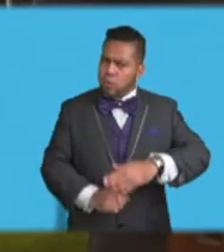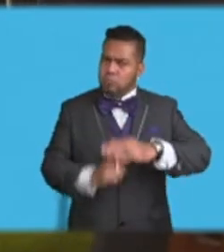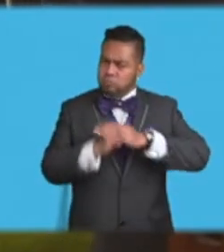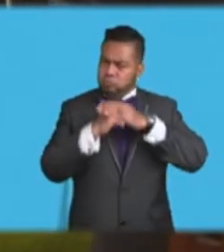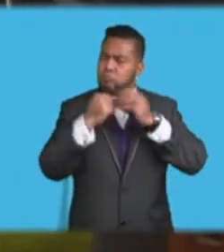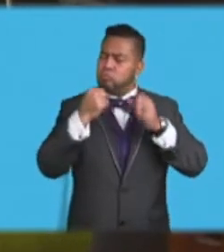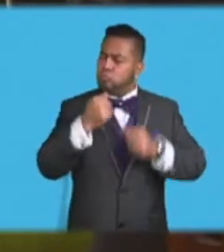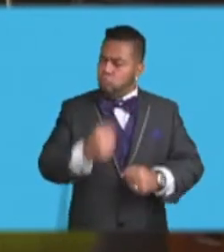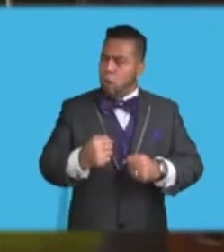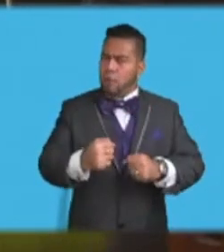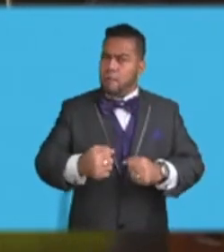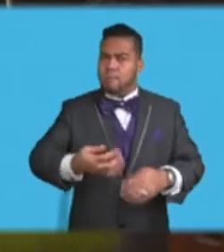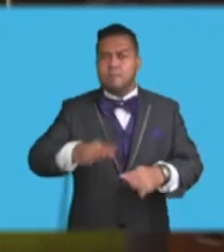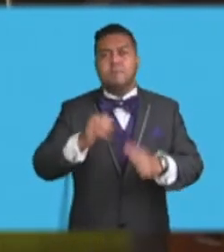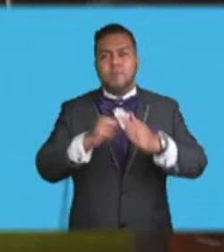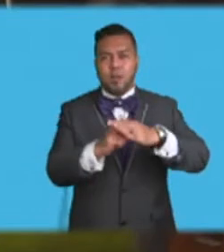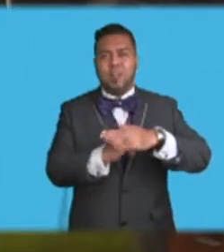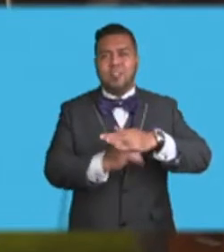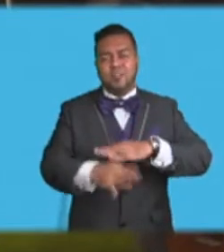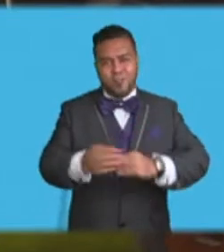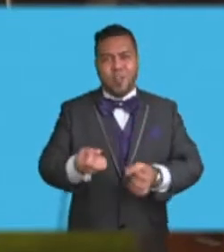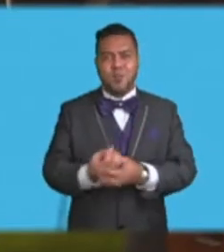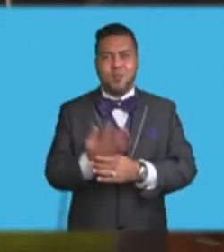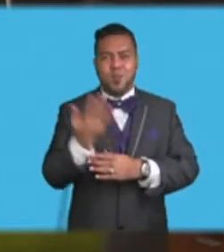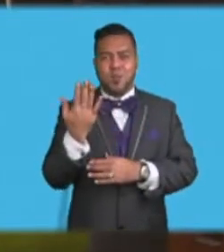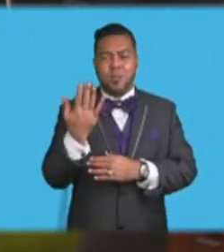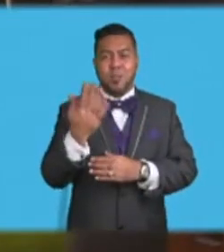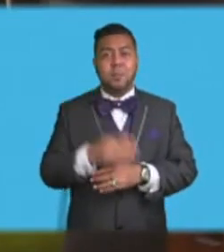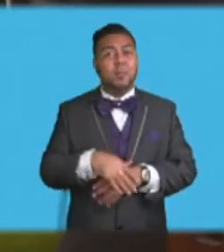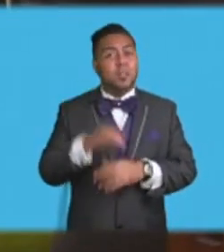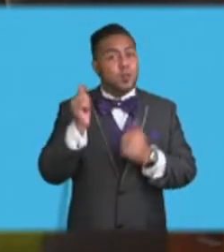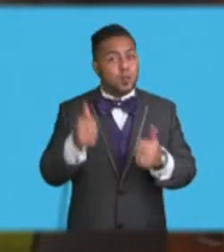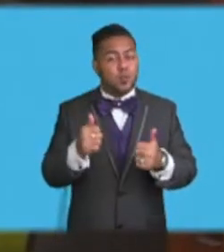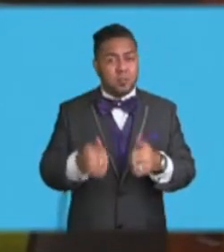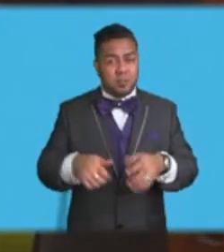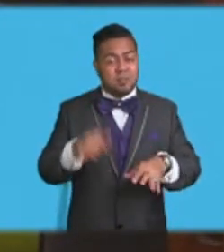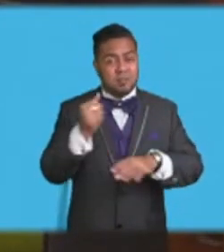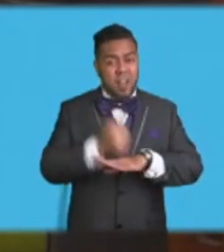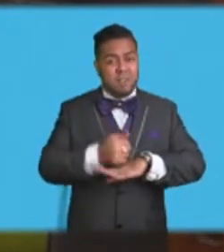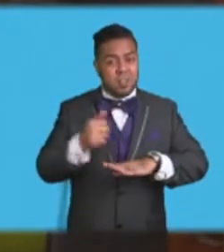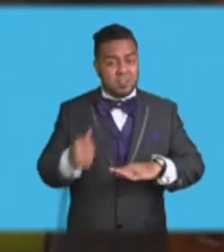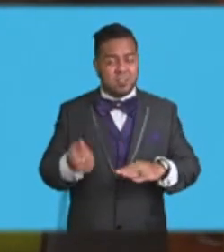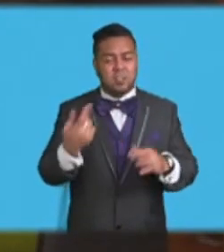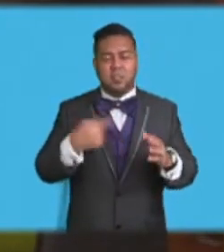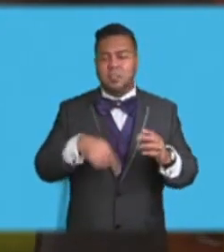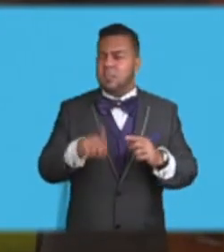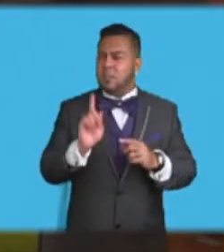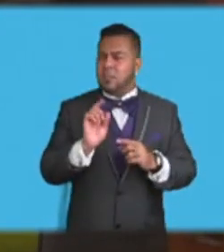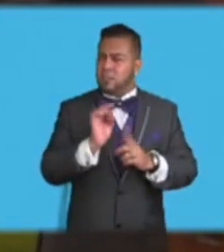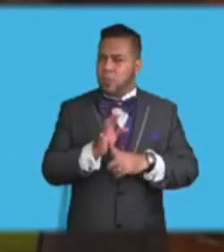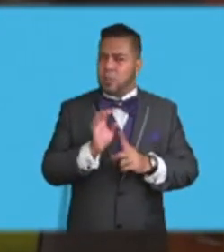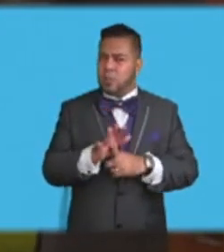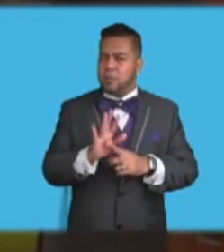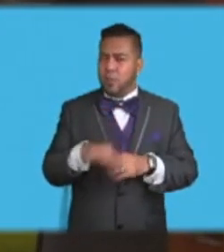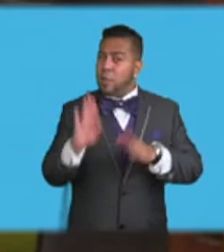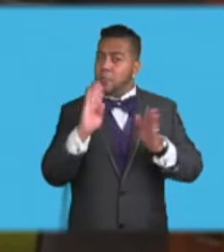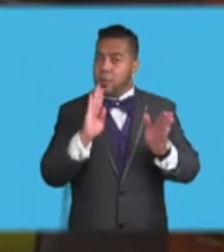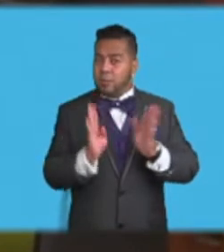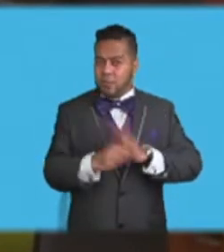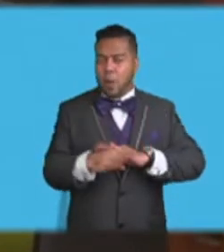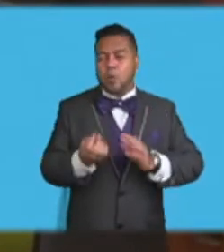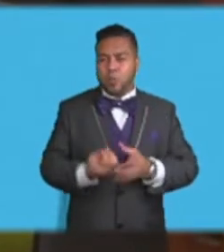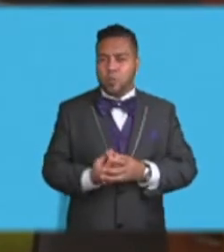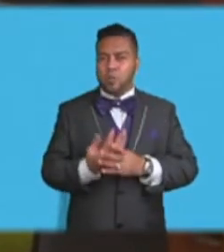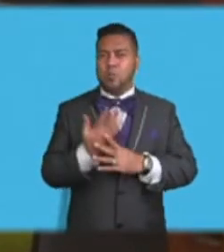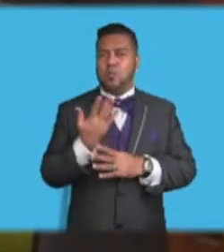Policy certainty, stronger public institutions and good corporate governance is essential for the private sector to thrive and continue